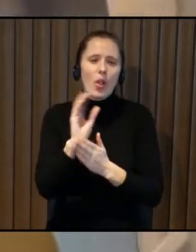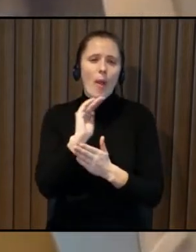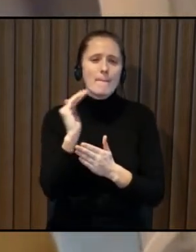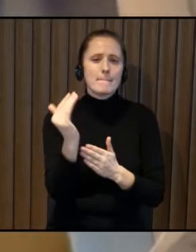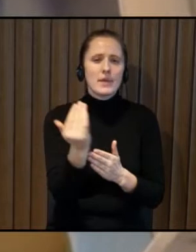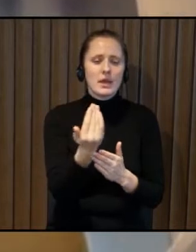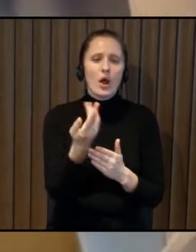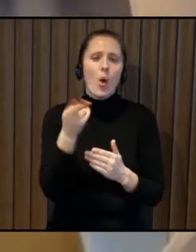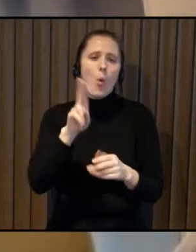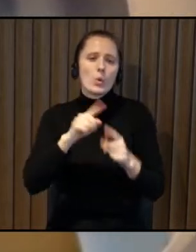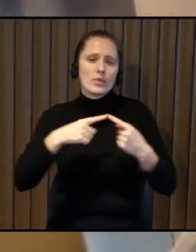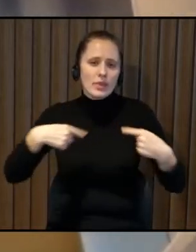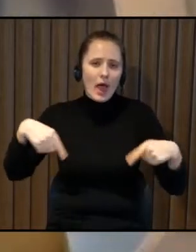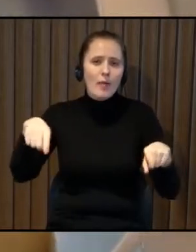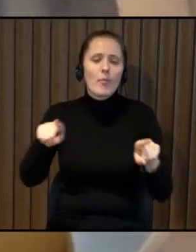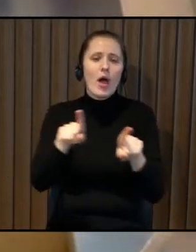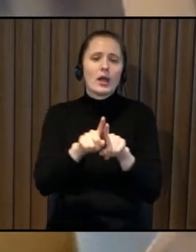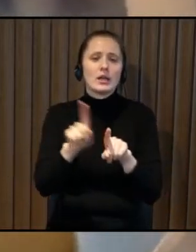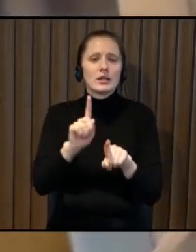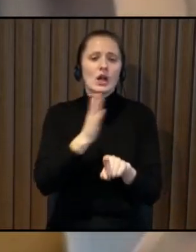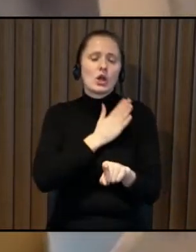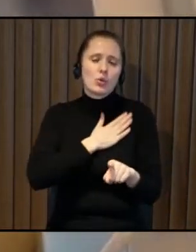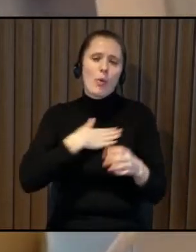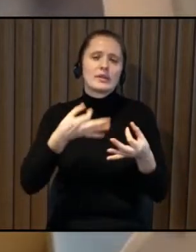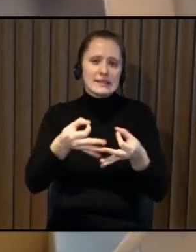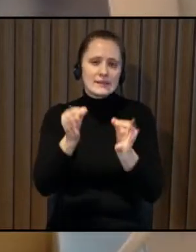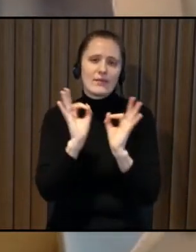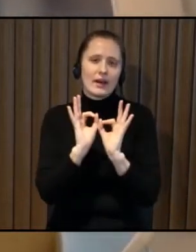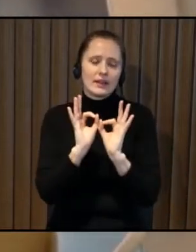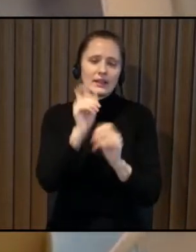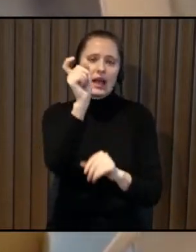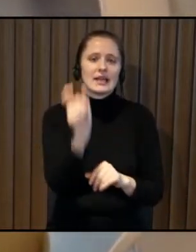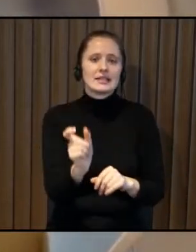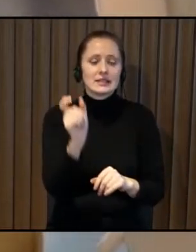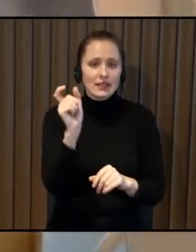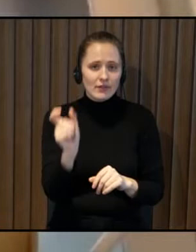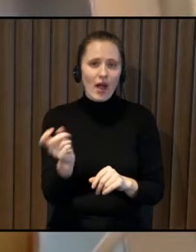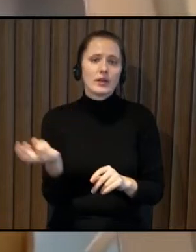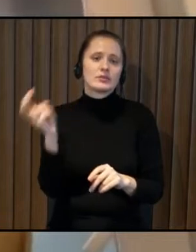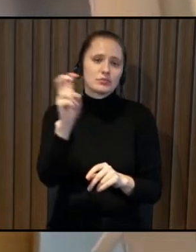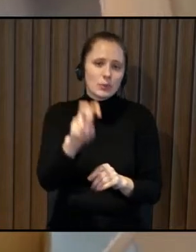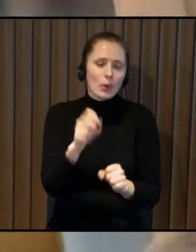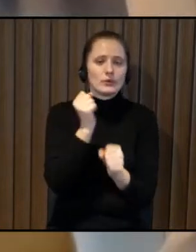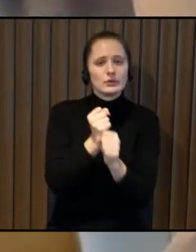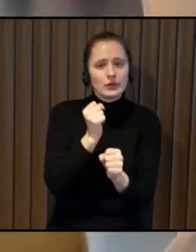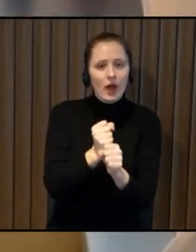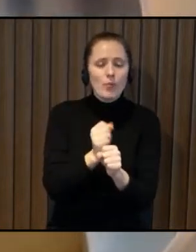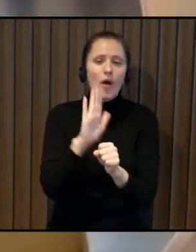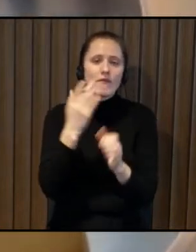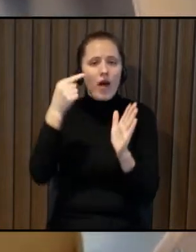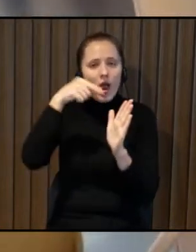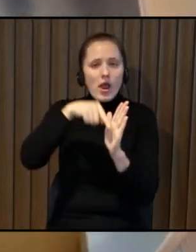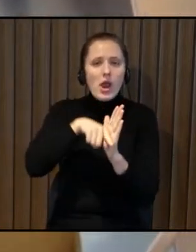this emotional part for an office or for a room is very